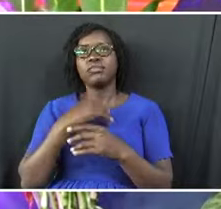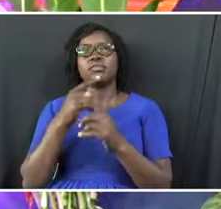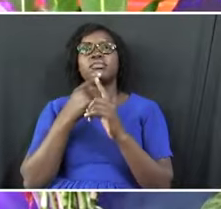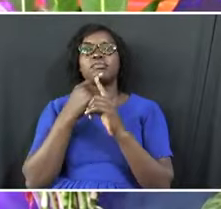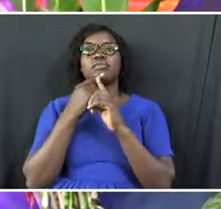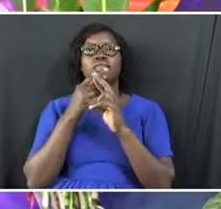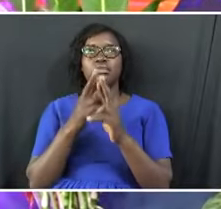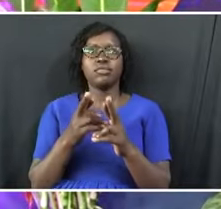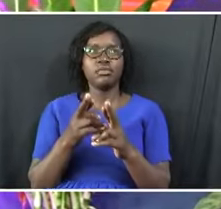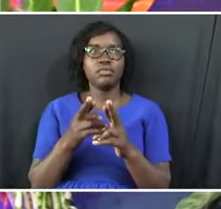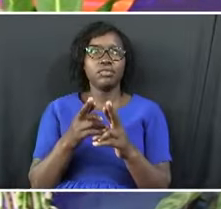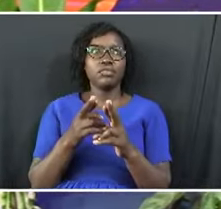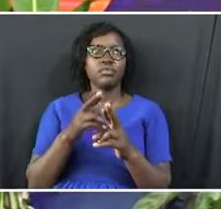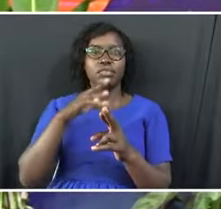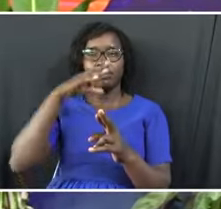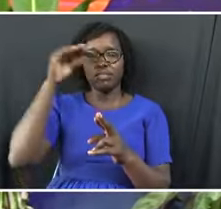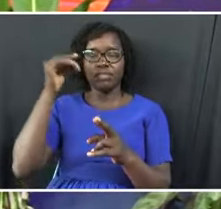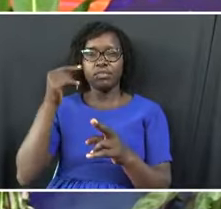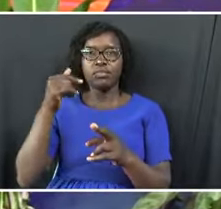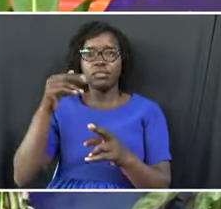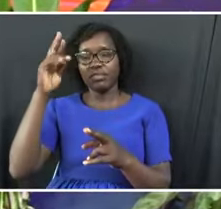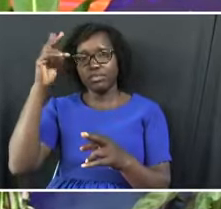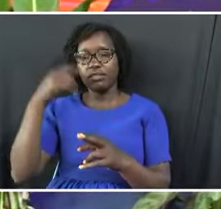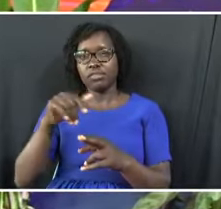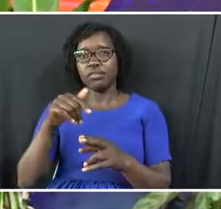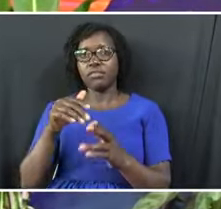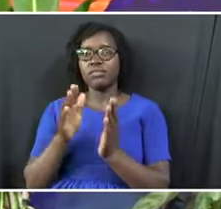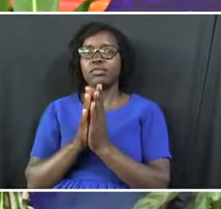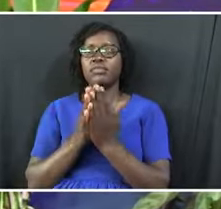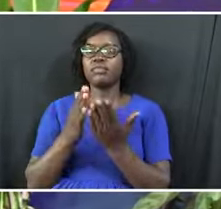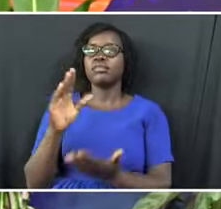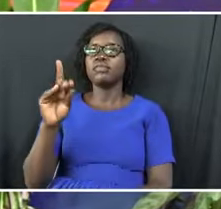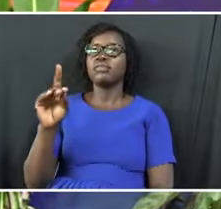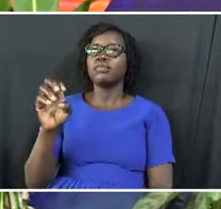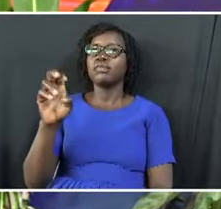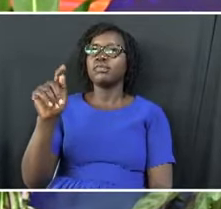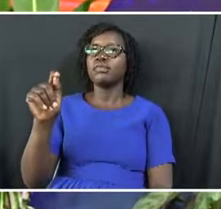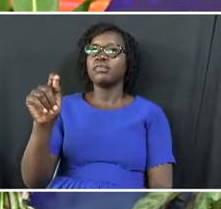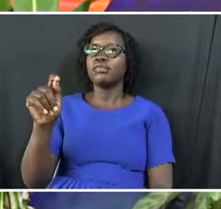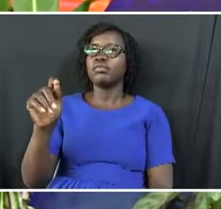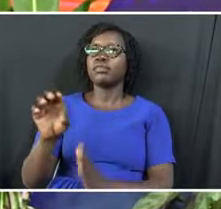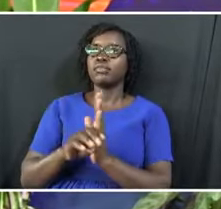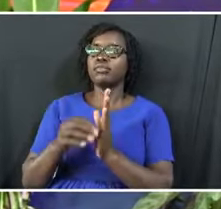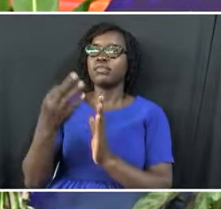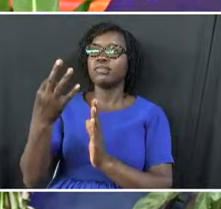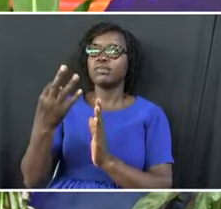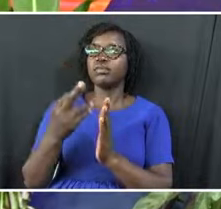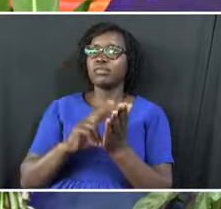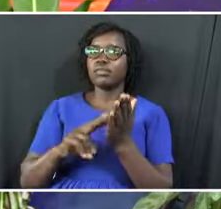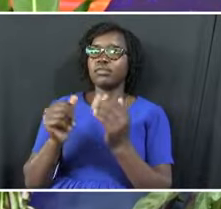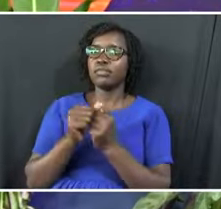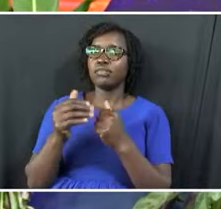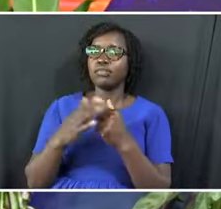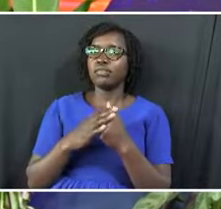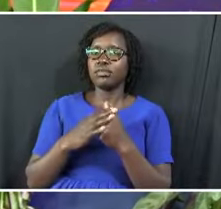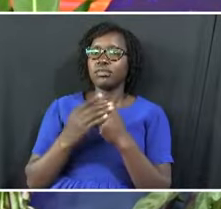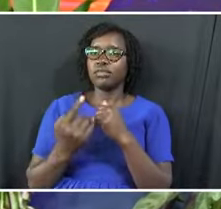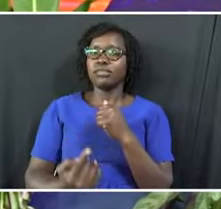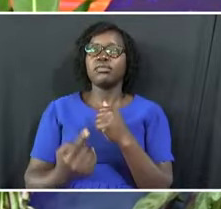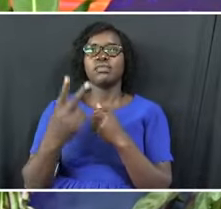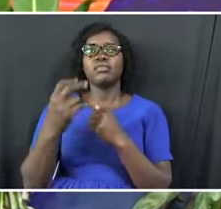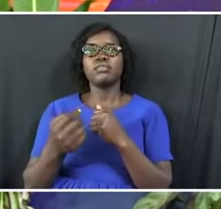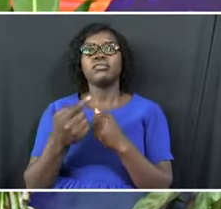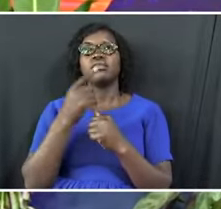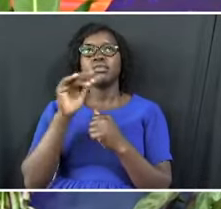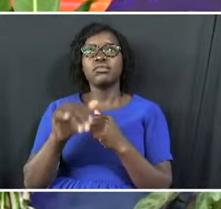consequences. Moses reminds us in the book of Deuteronomy, chapter 3, verse 19 and verse 20, where he says,